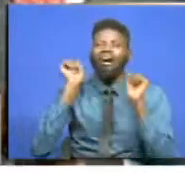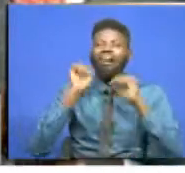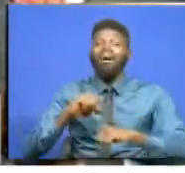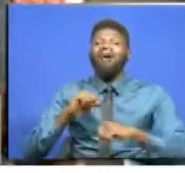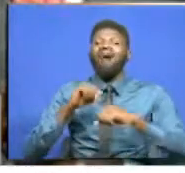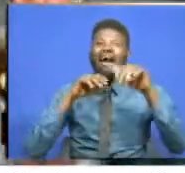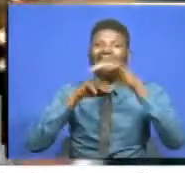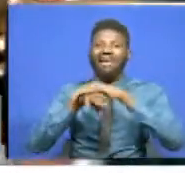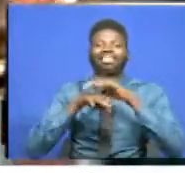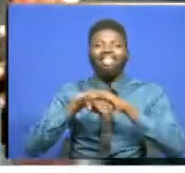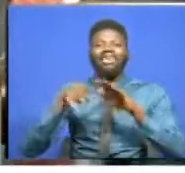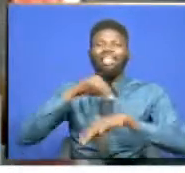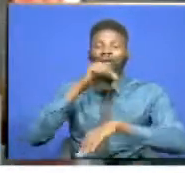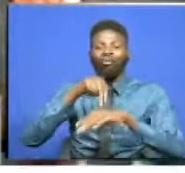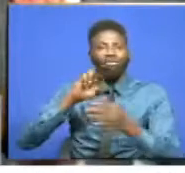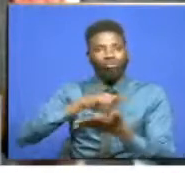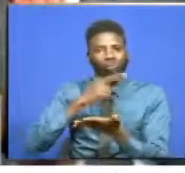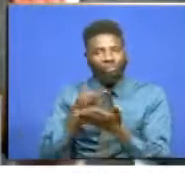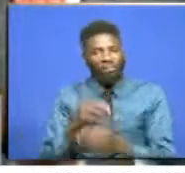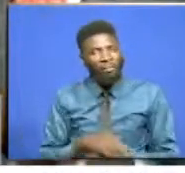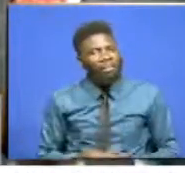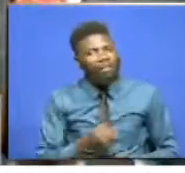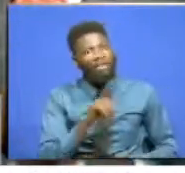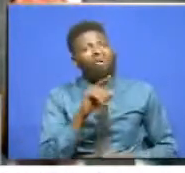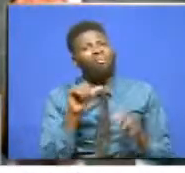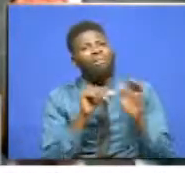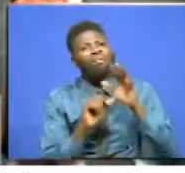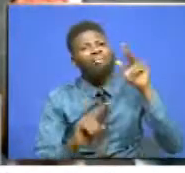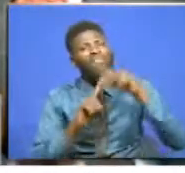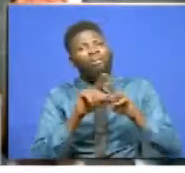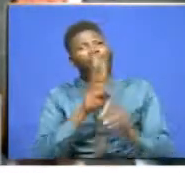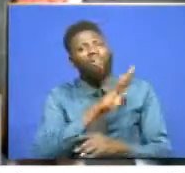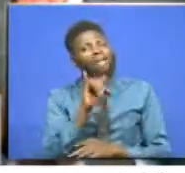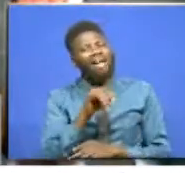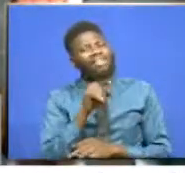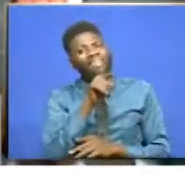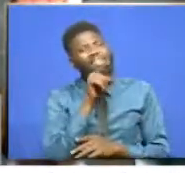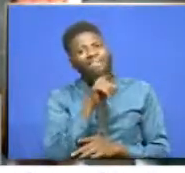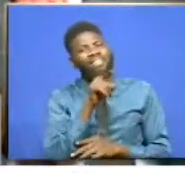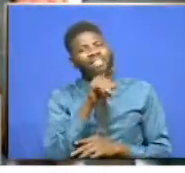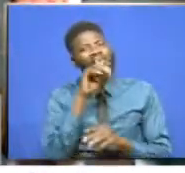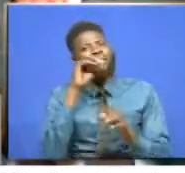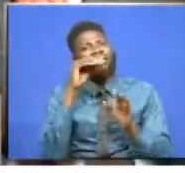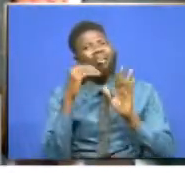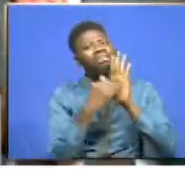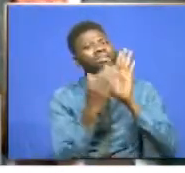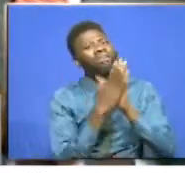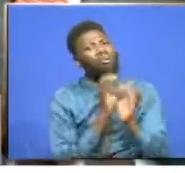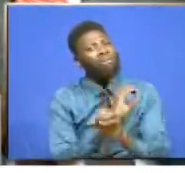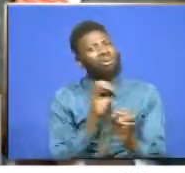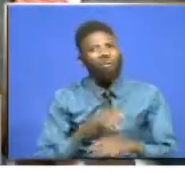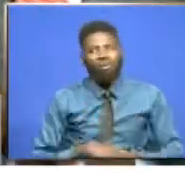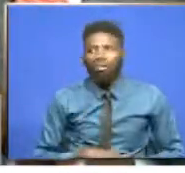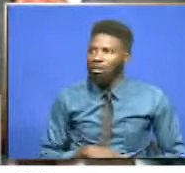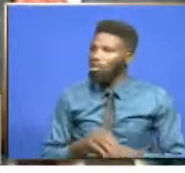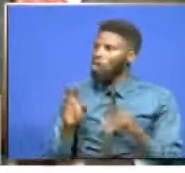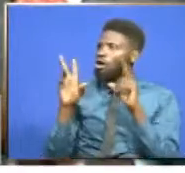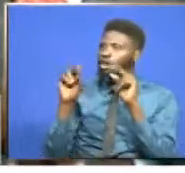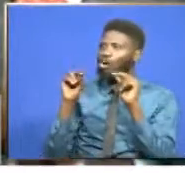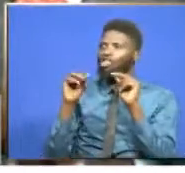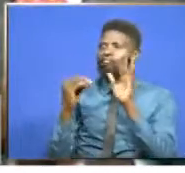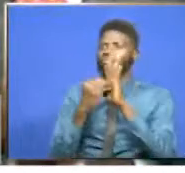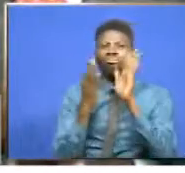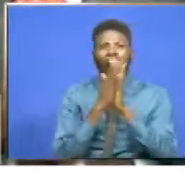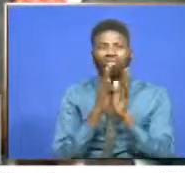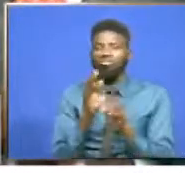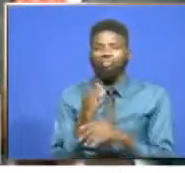wrong. Raising not captured within the BBI report? BBI talks on. No. They are not captured. Have you they read the report first? Have you